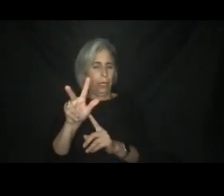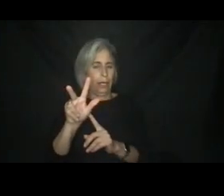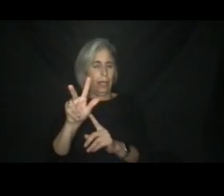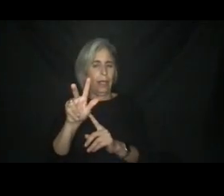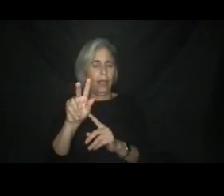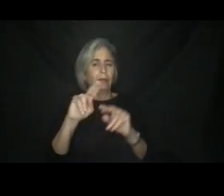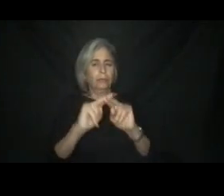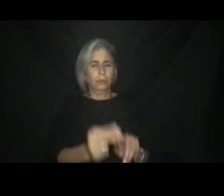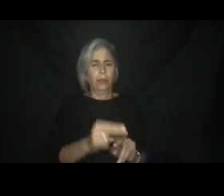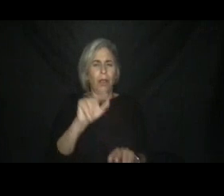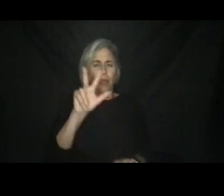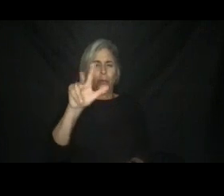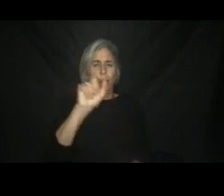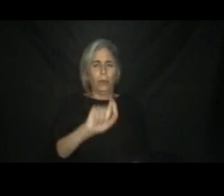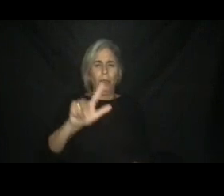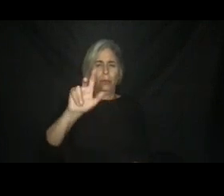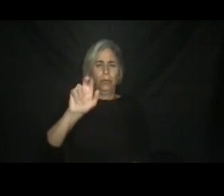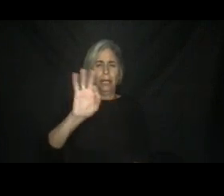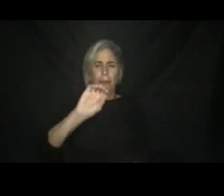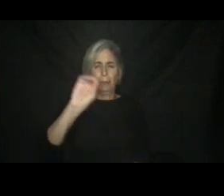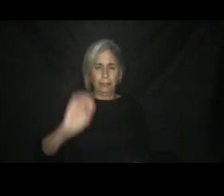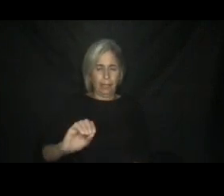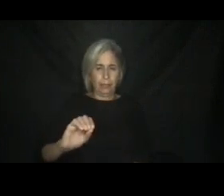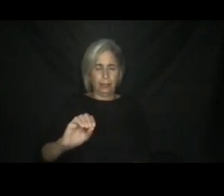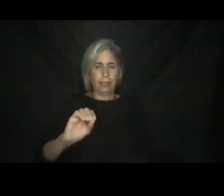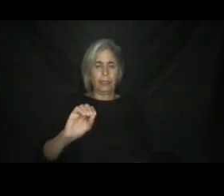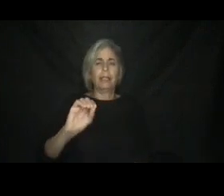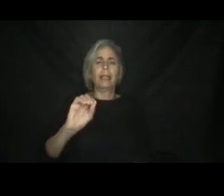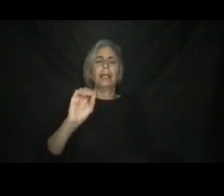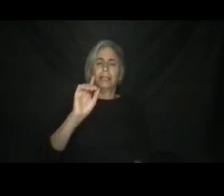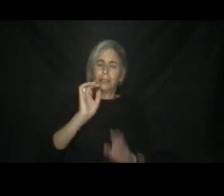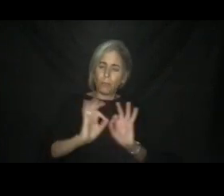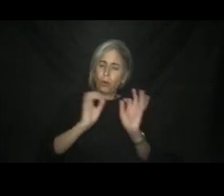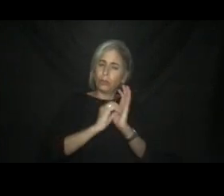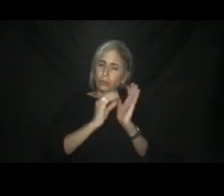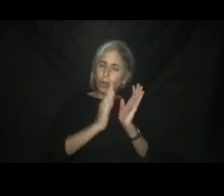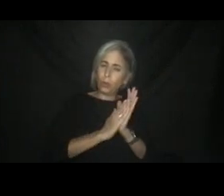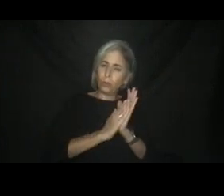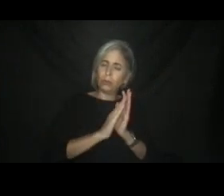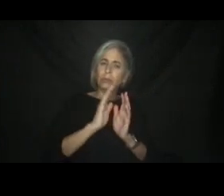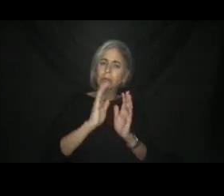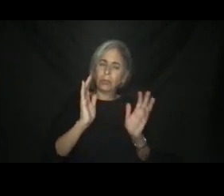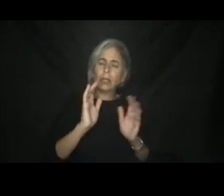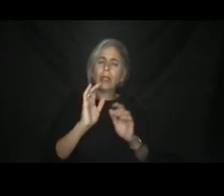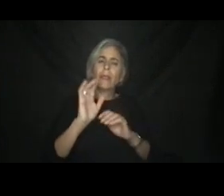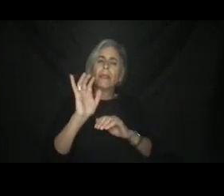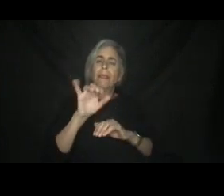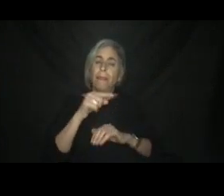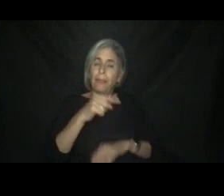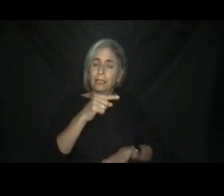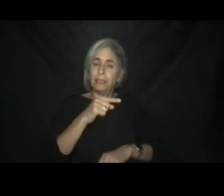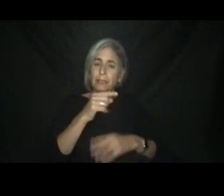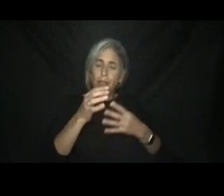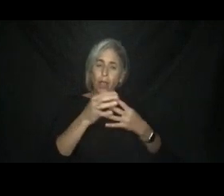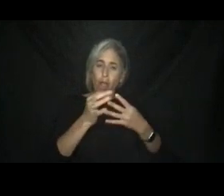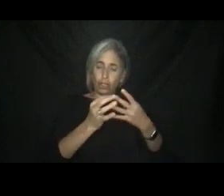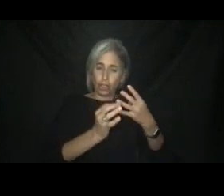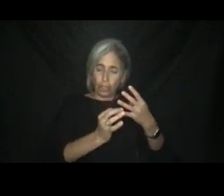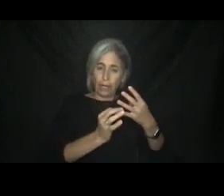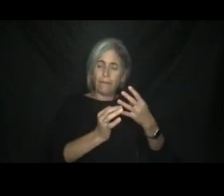to 3.39%. And it's worth noting that empirically speaking, this alternative